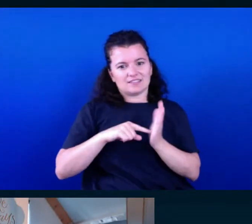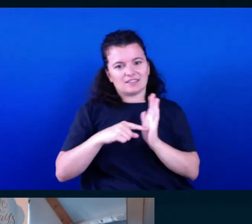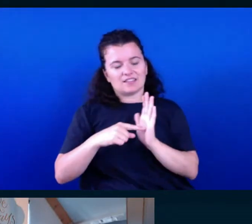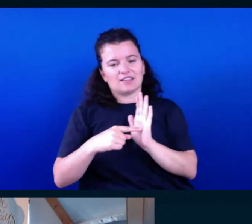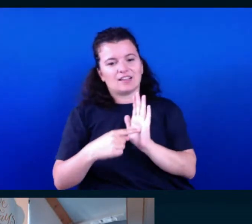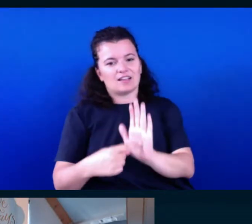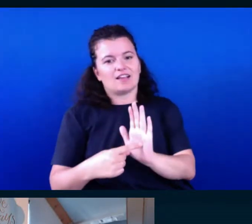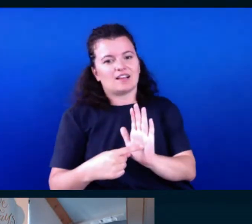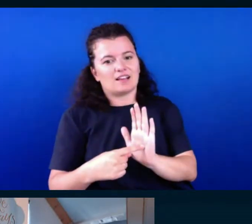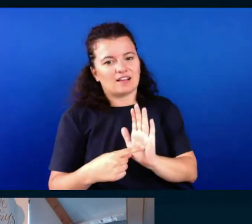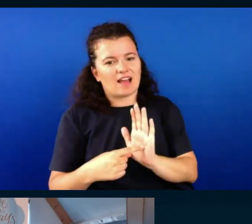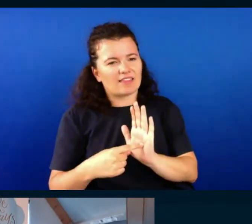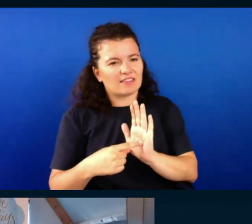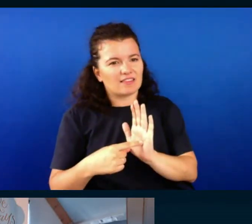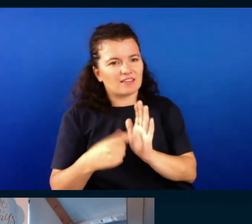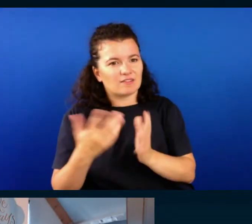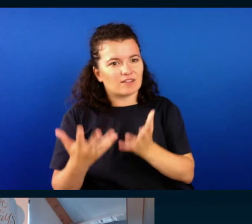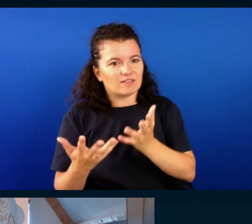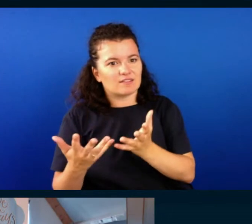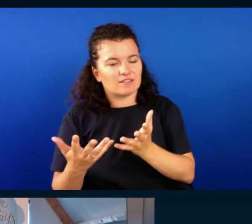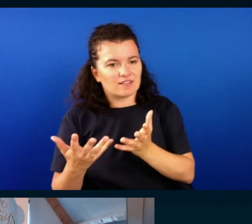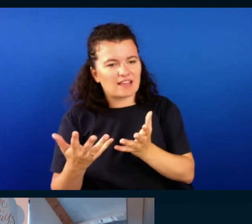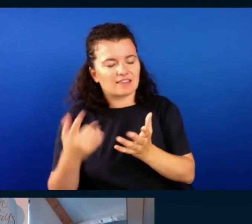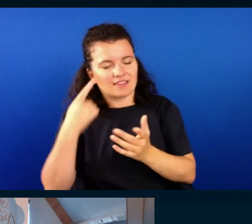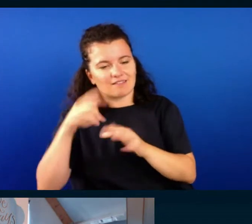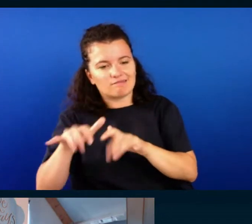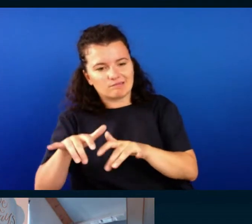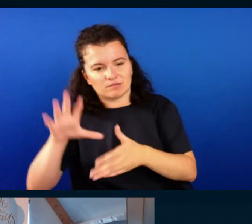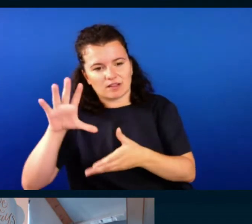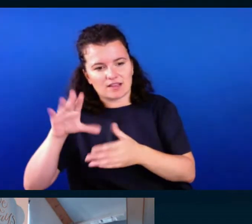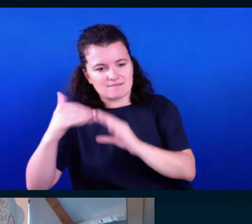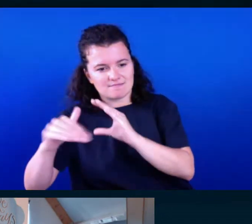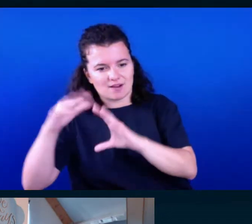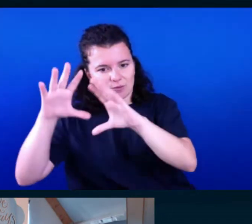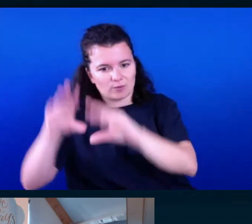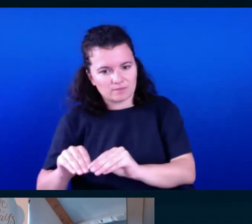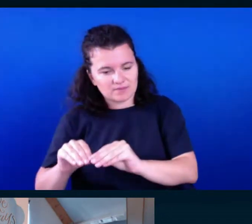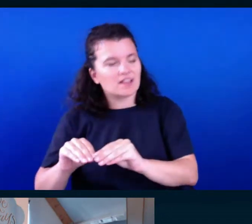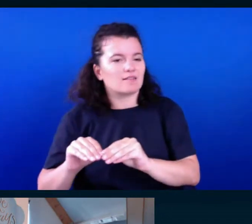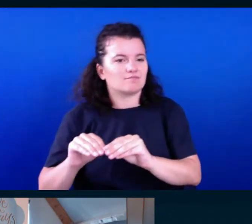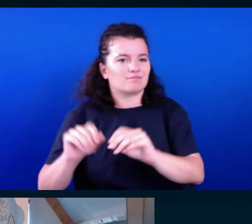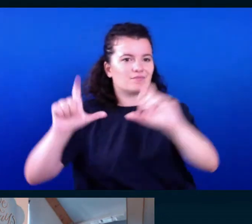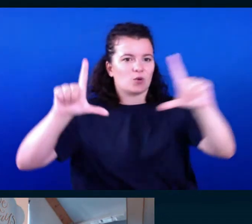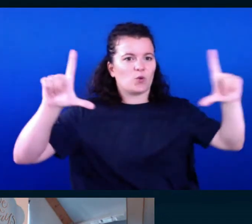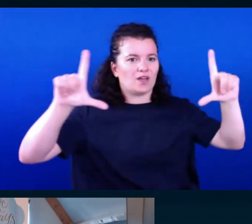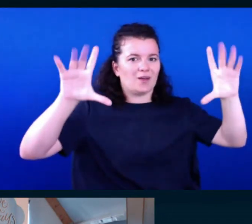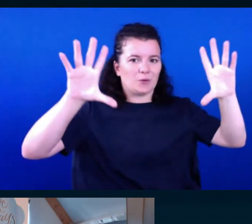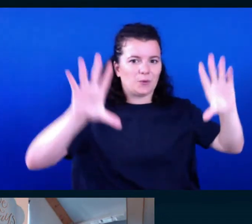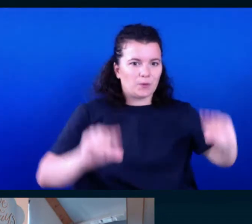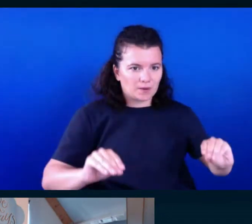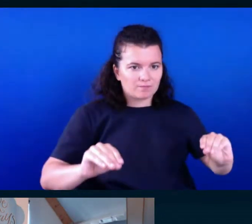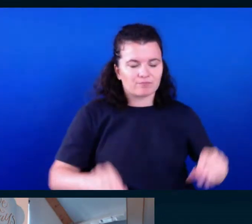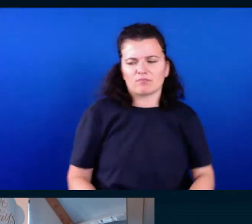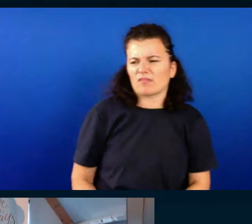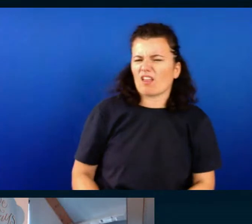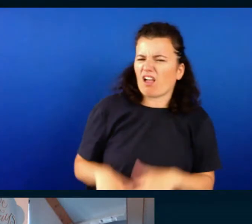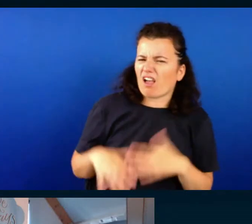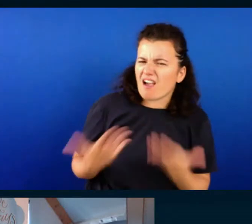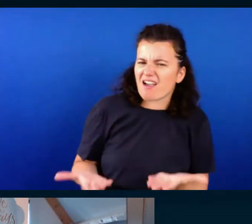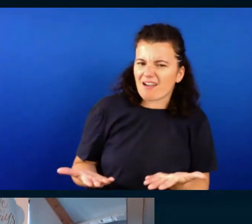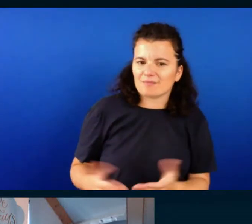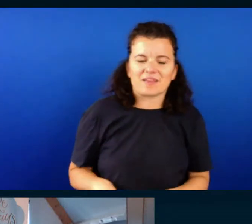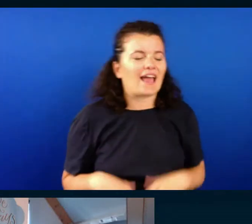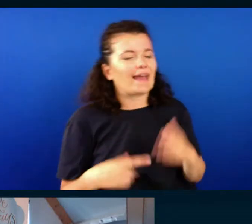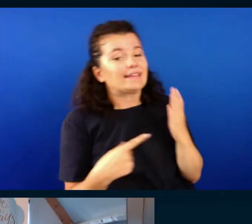or how on earth? How does? Okay, so yeah, let's. There's some technical. Okay, that's